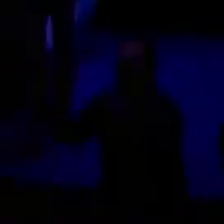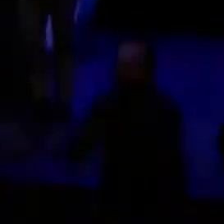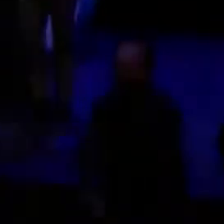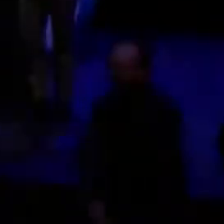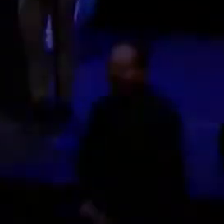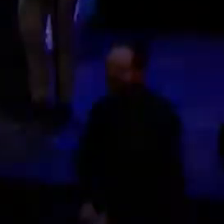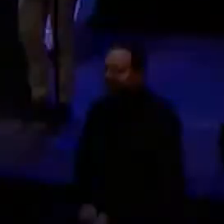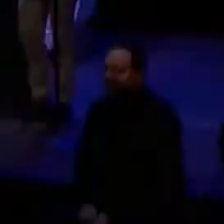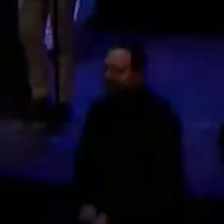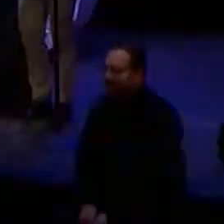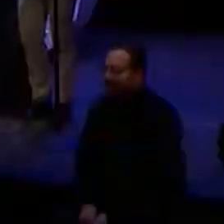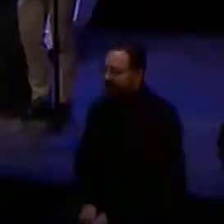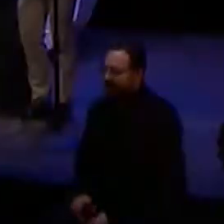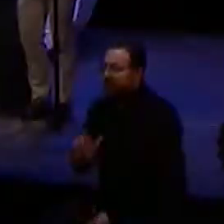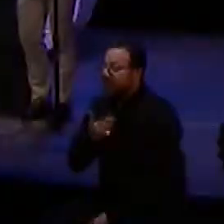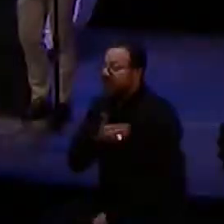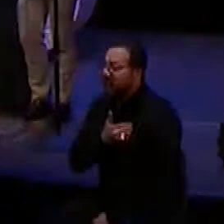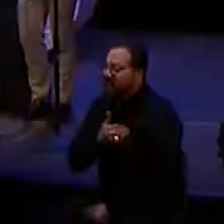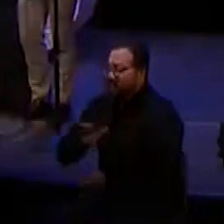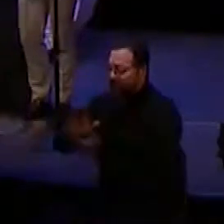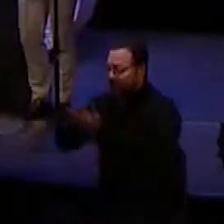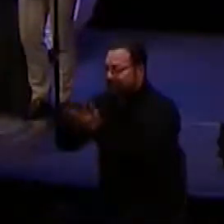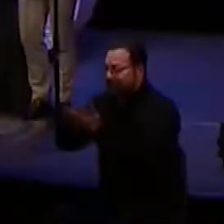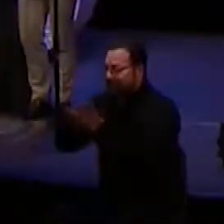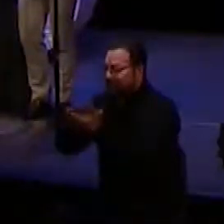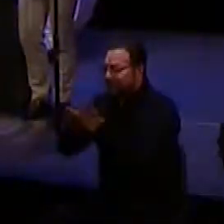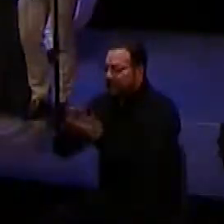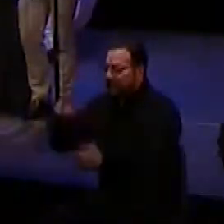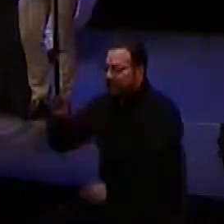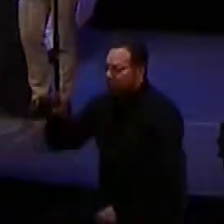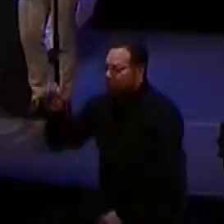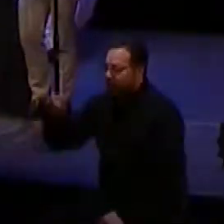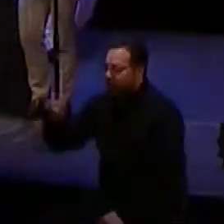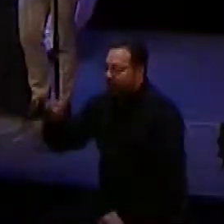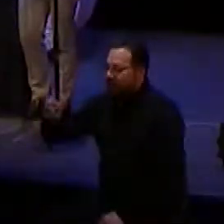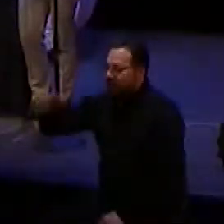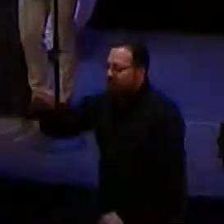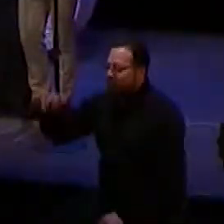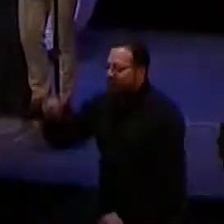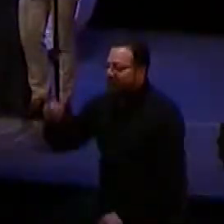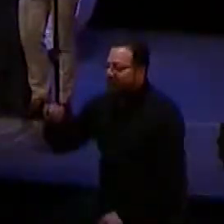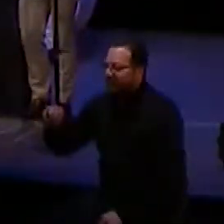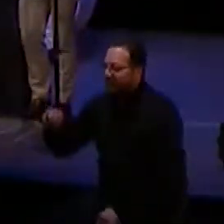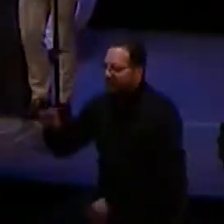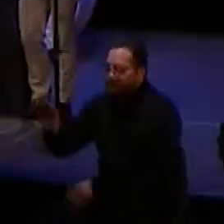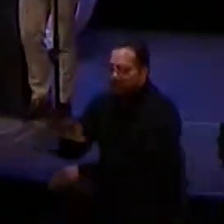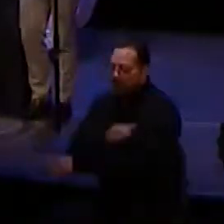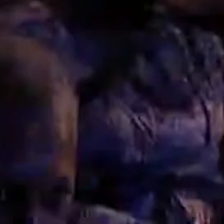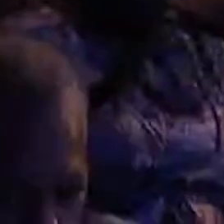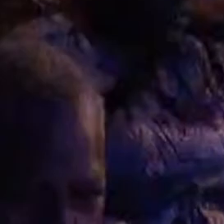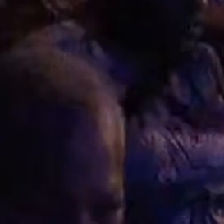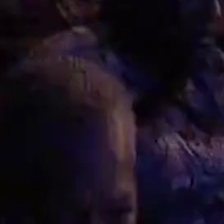Let's have another round of applause for the Drees Johnson Gospel Choir of Middlesex Church